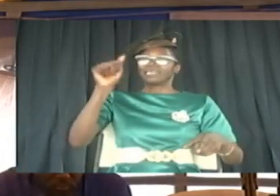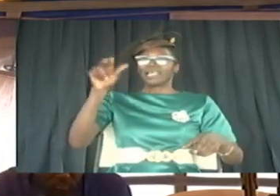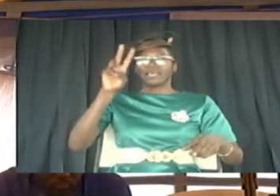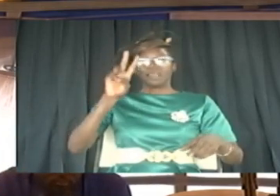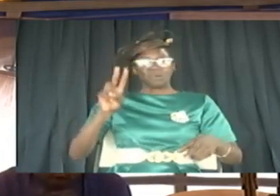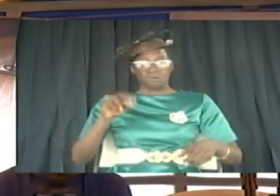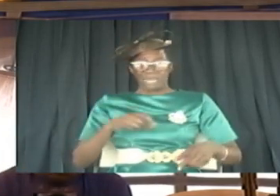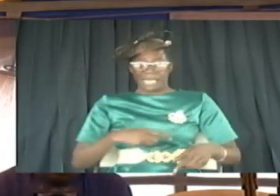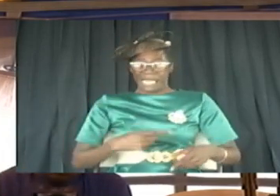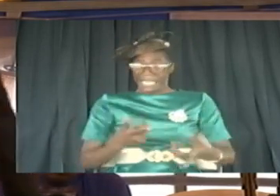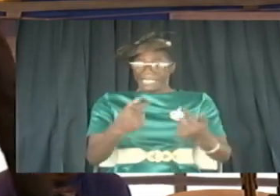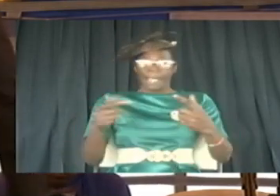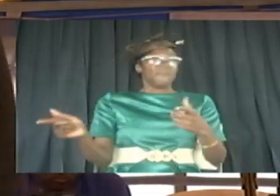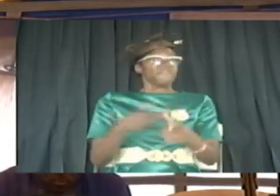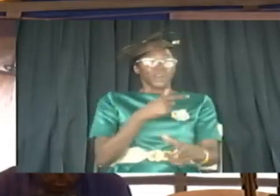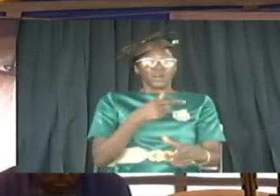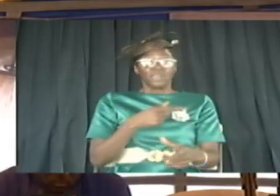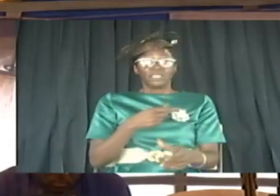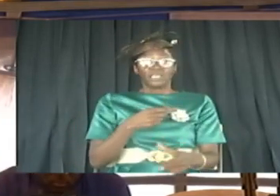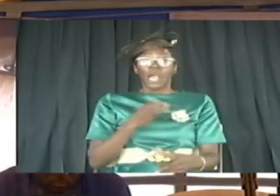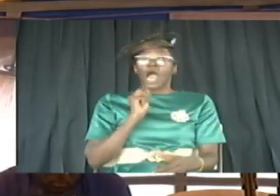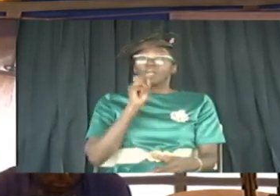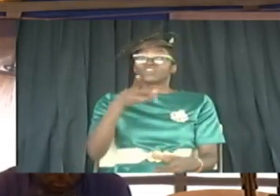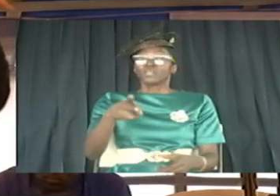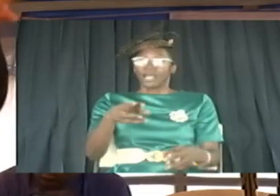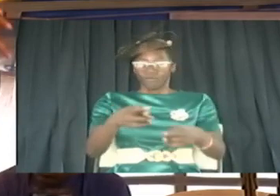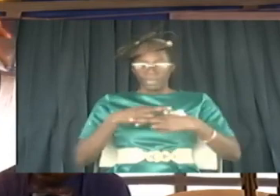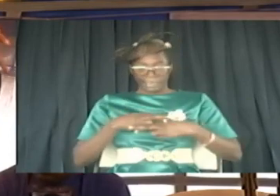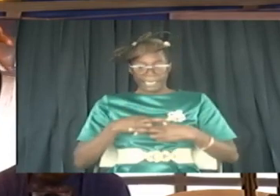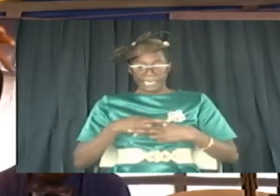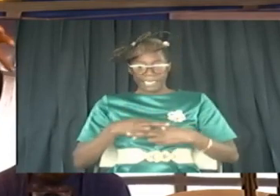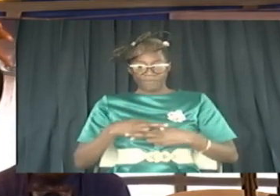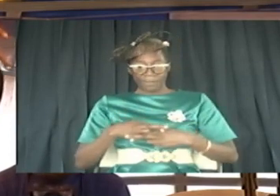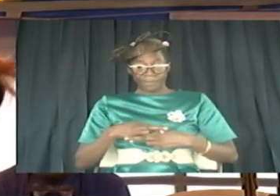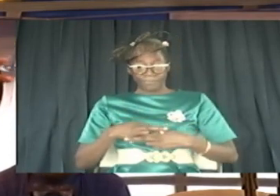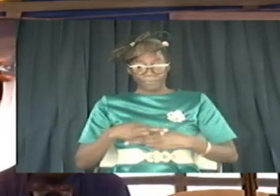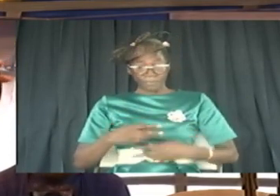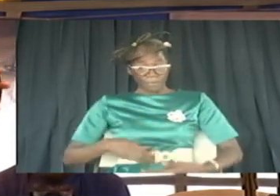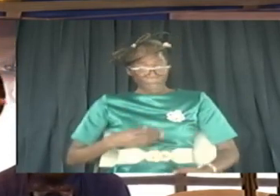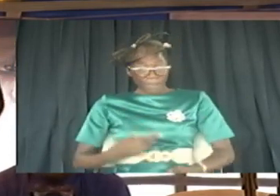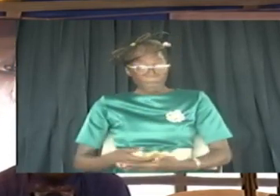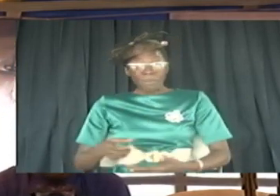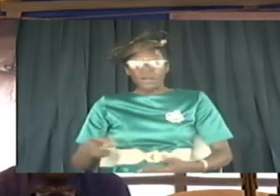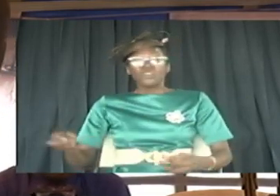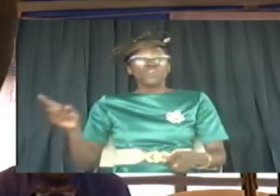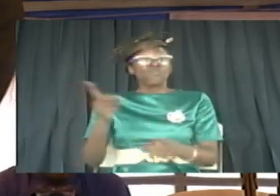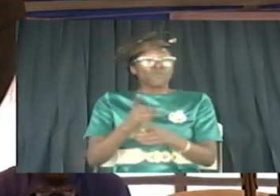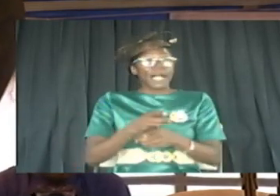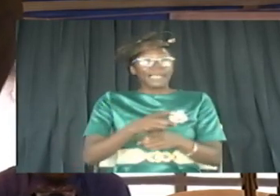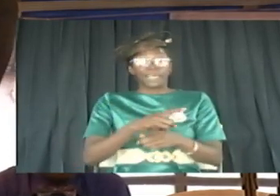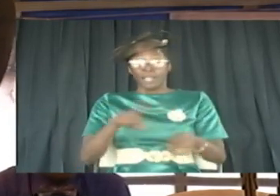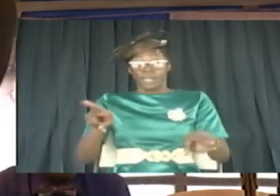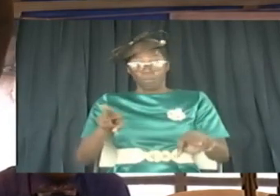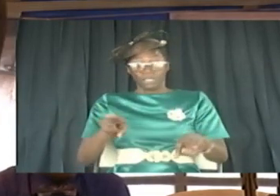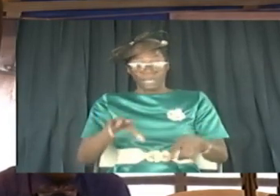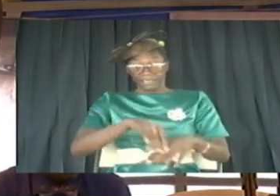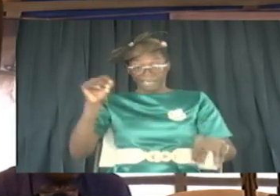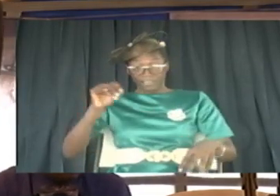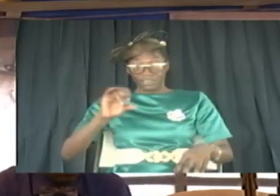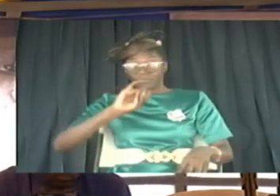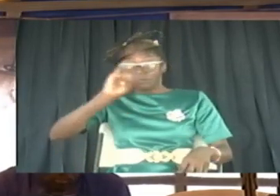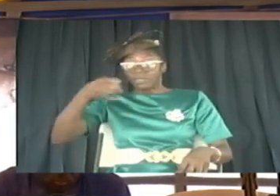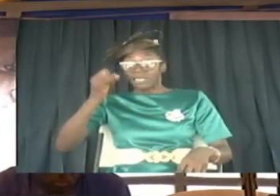the birthright, but guess what? It was snatched from him by Jacob, and God did not cut him